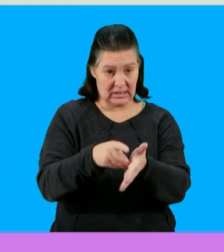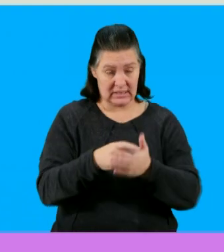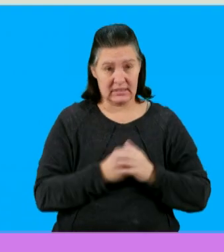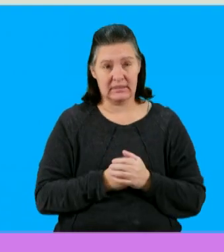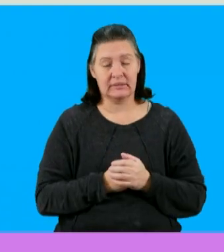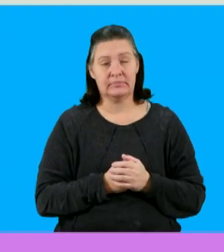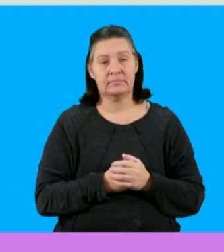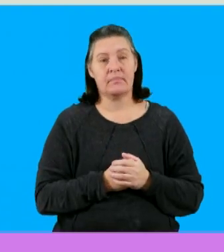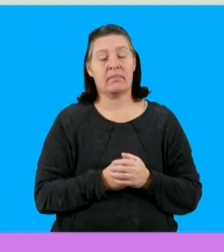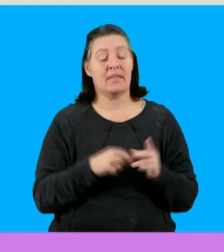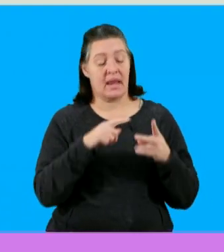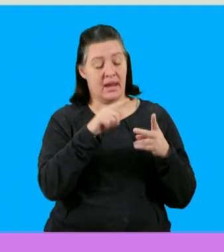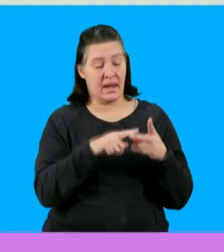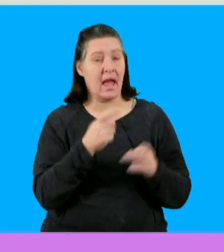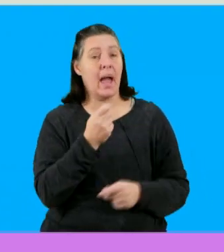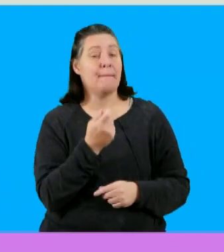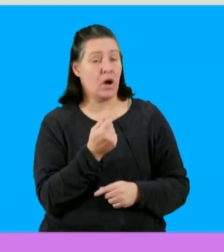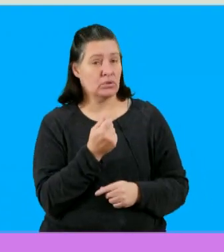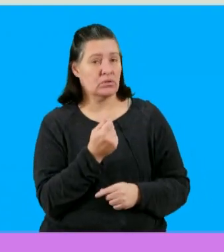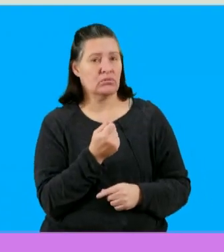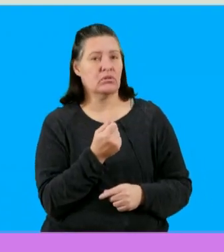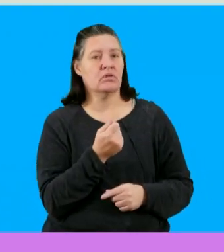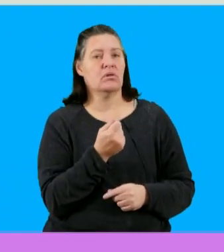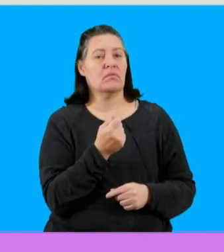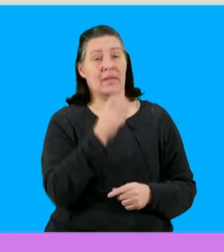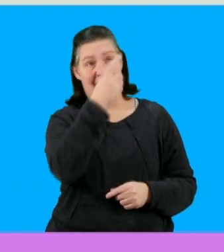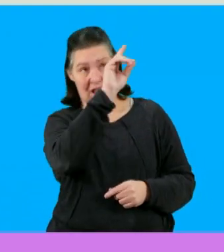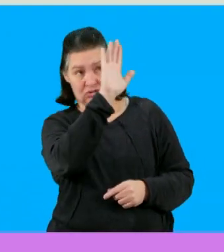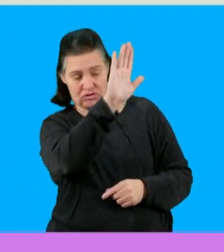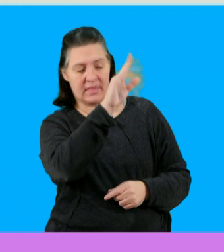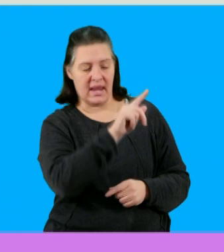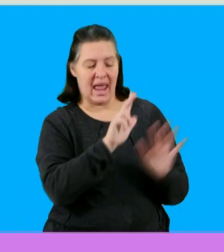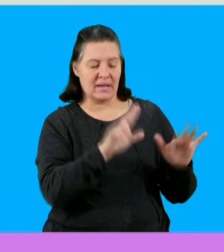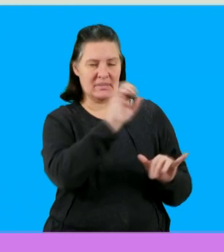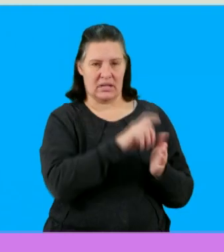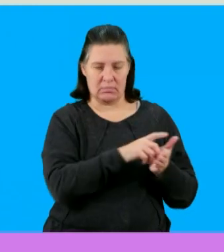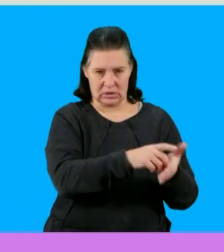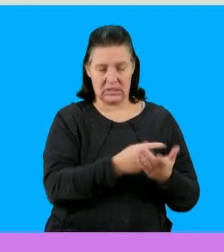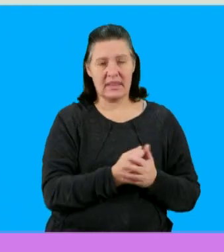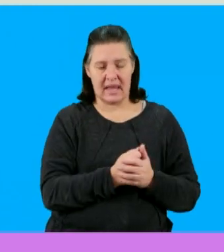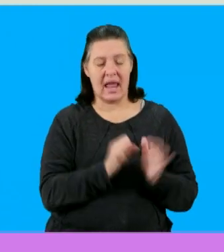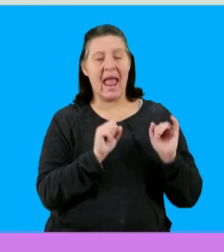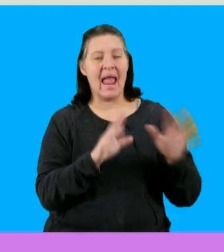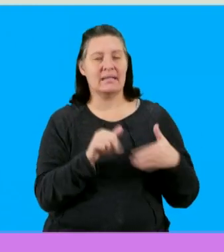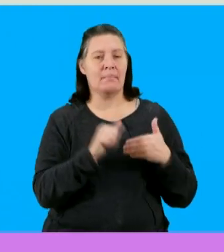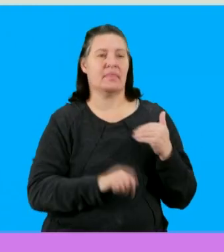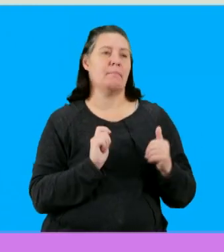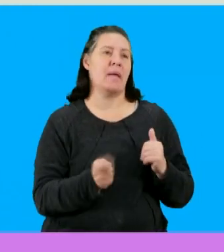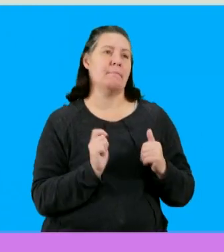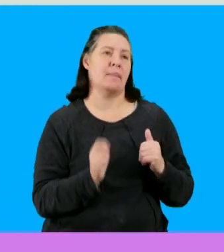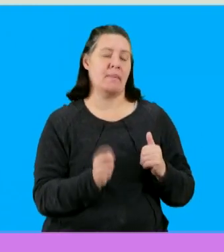deposit, 8%. Then we also have the amount should you pay cash. Then we have 18 monthly repayments